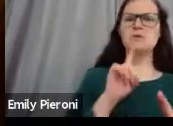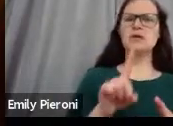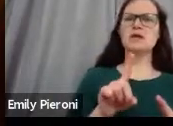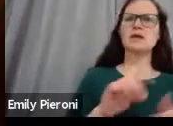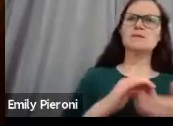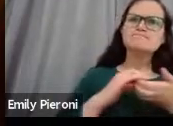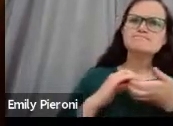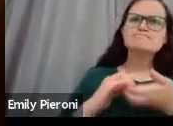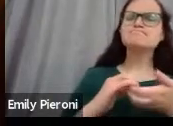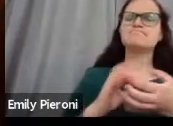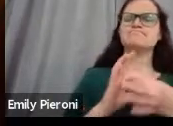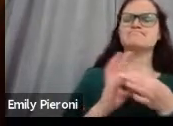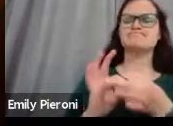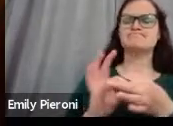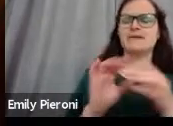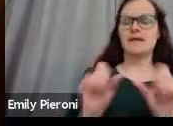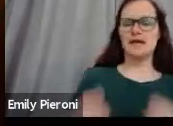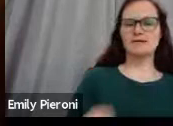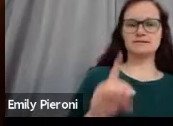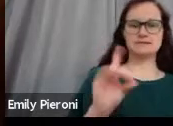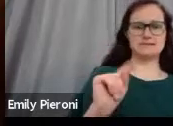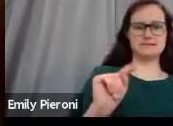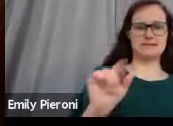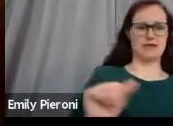important to combine data with stories.